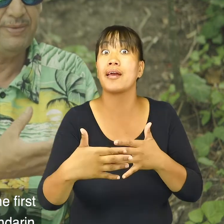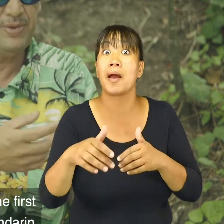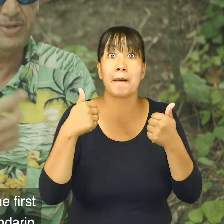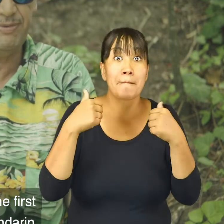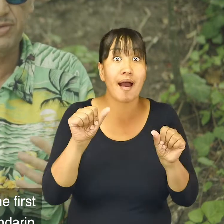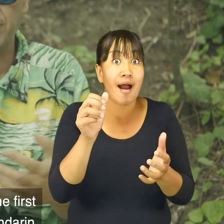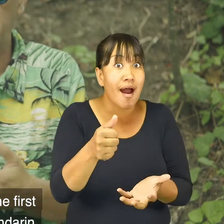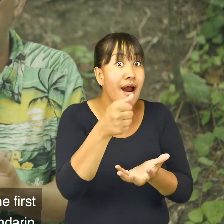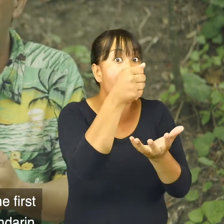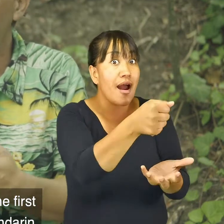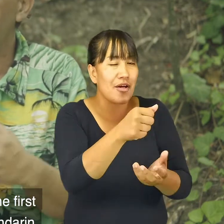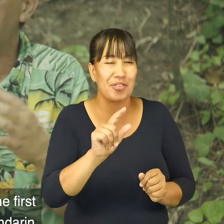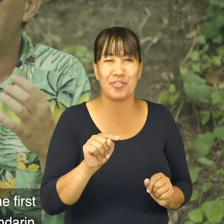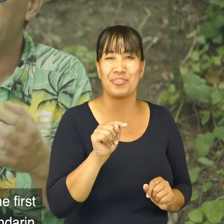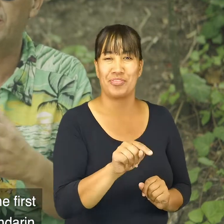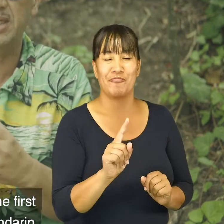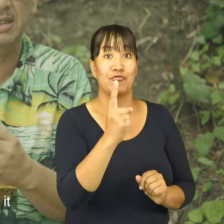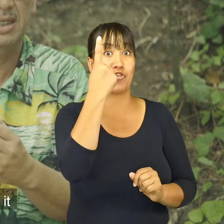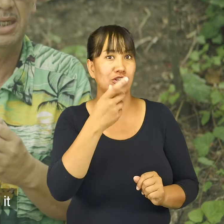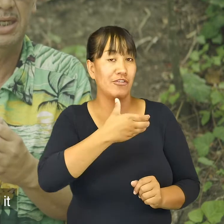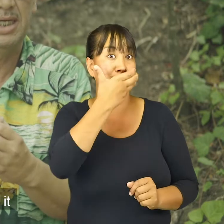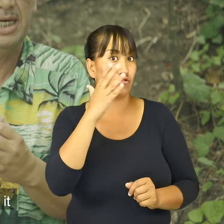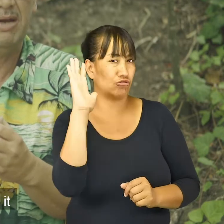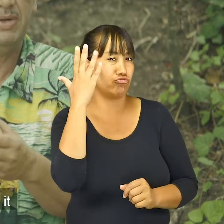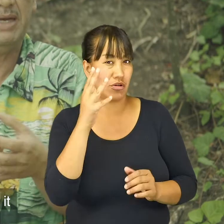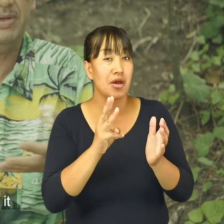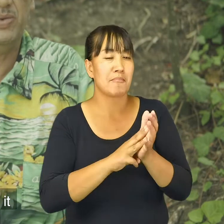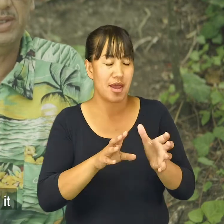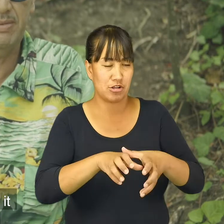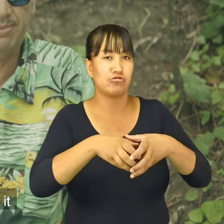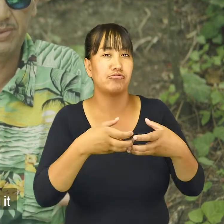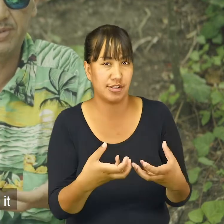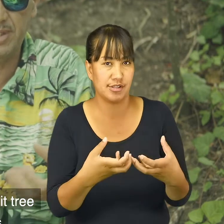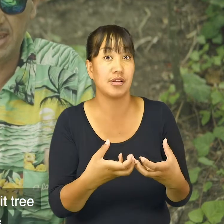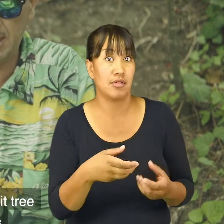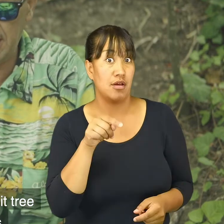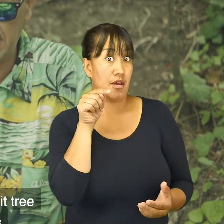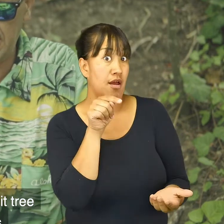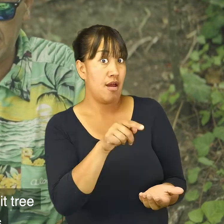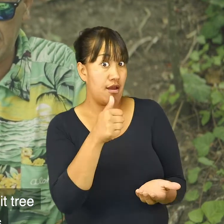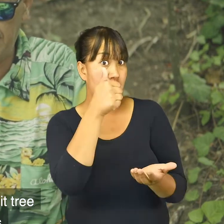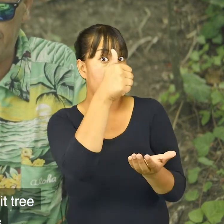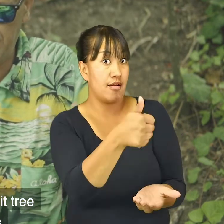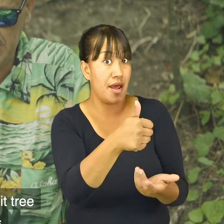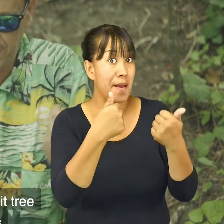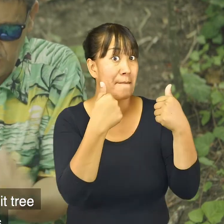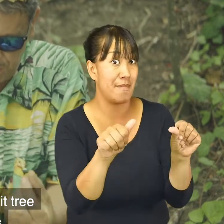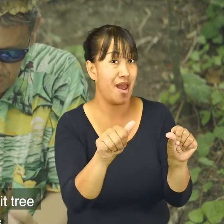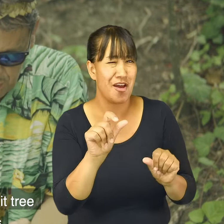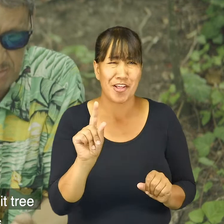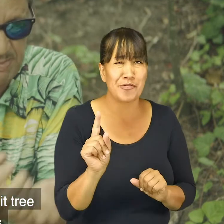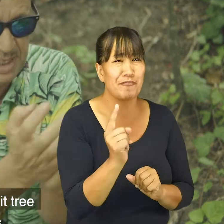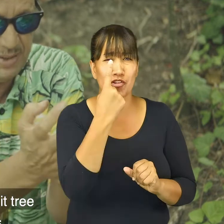was the first fruit tree, which was a mandarin tree, and we gave it all its importance and for being the